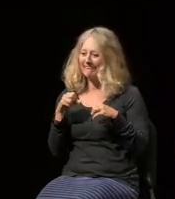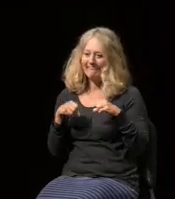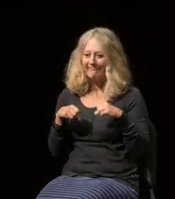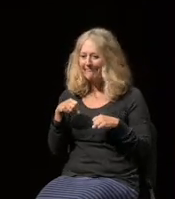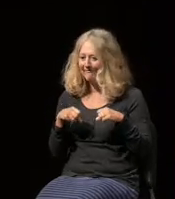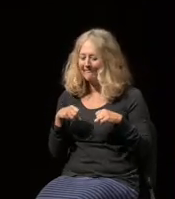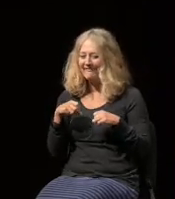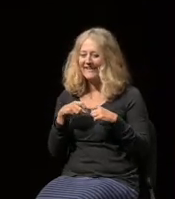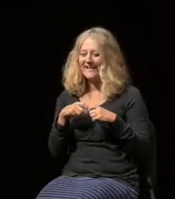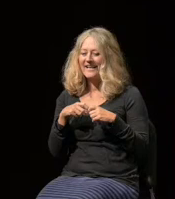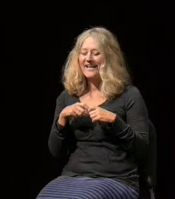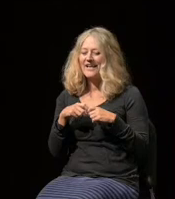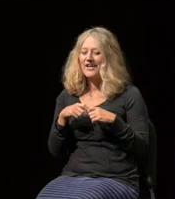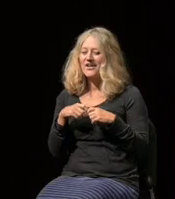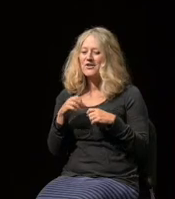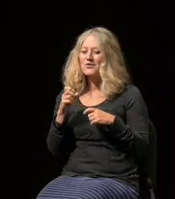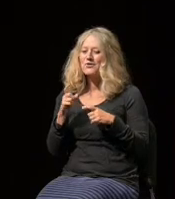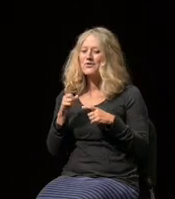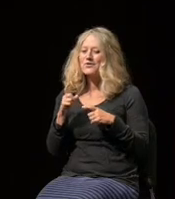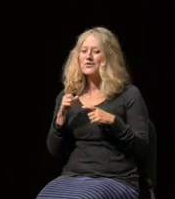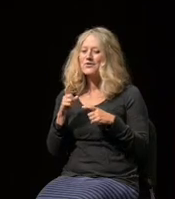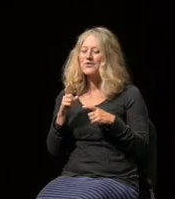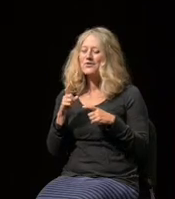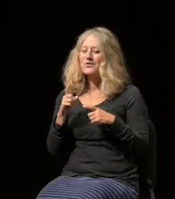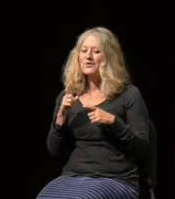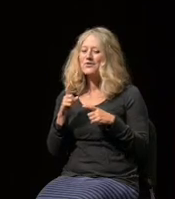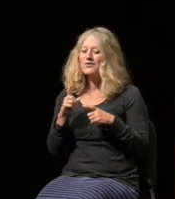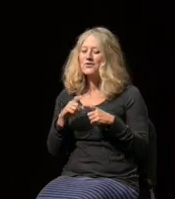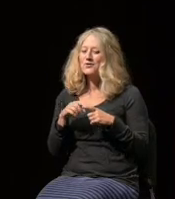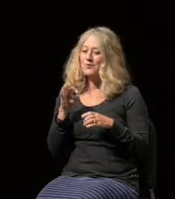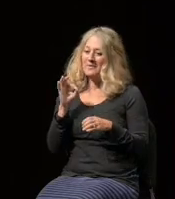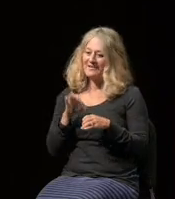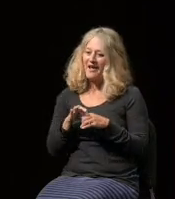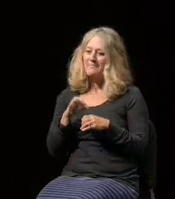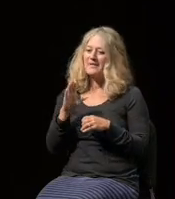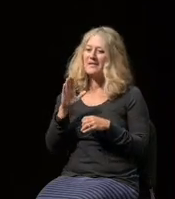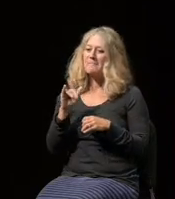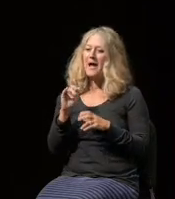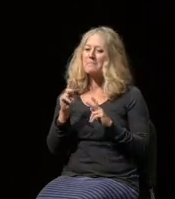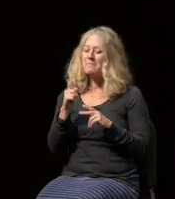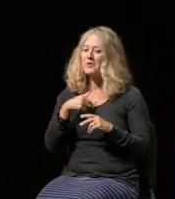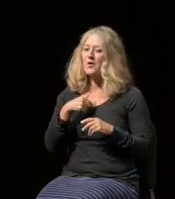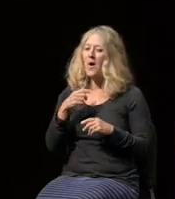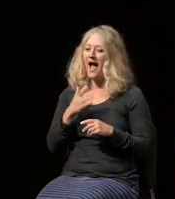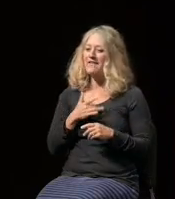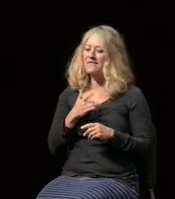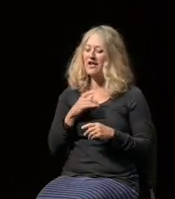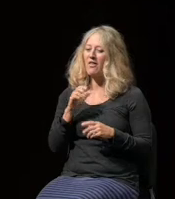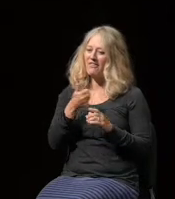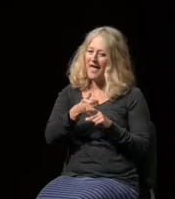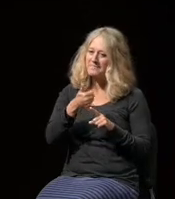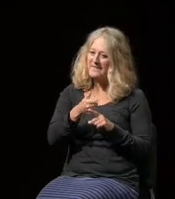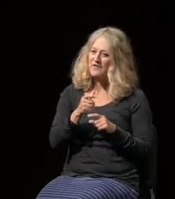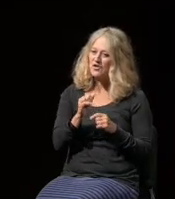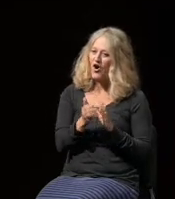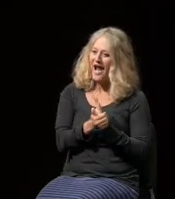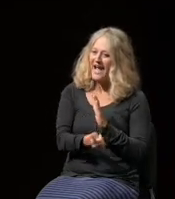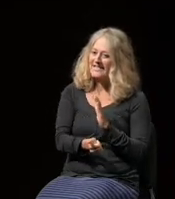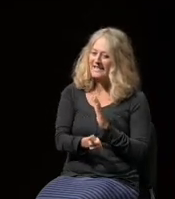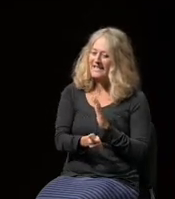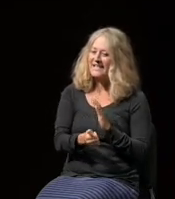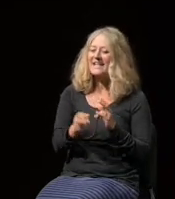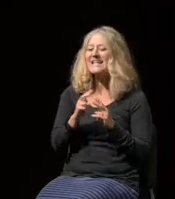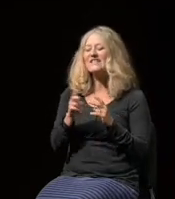To get this from people who I consider to be excellent teachers is very